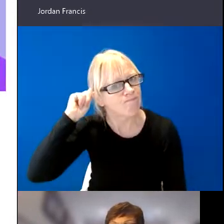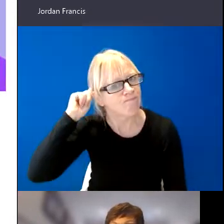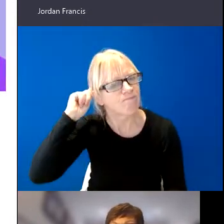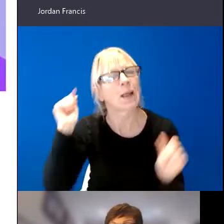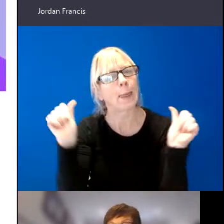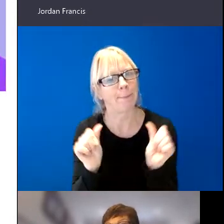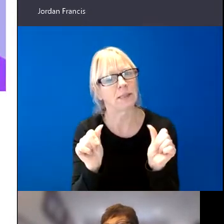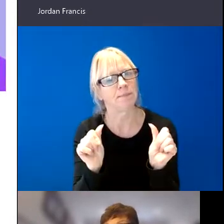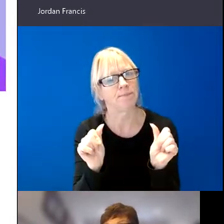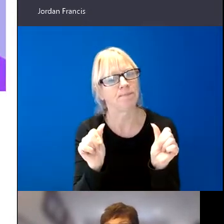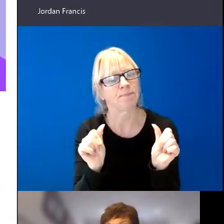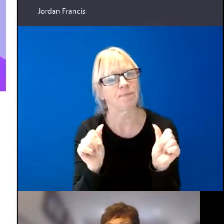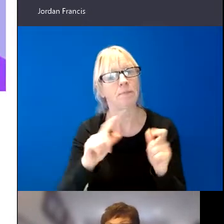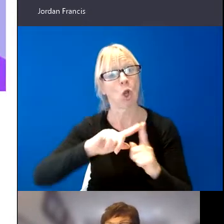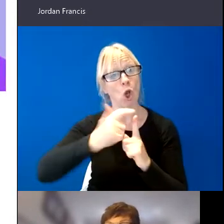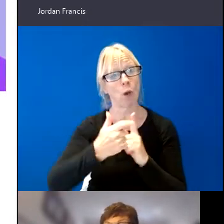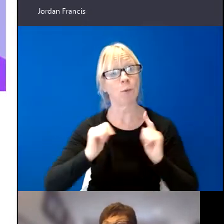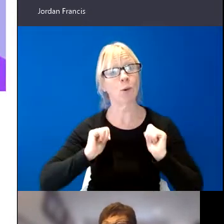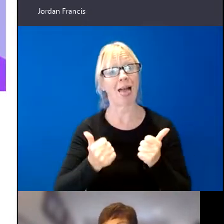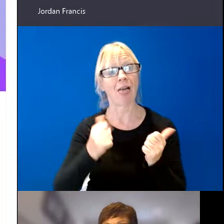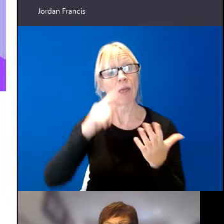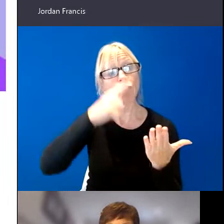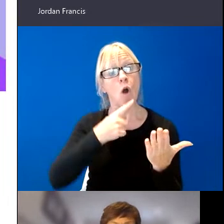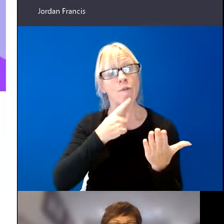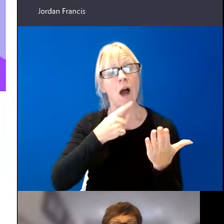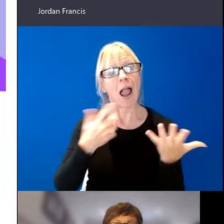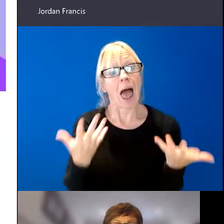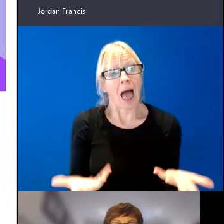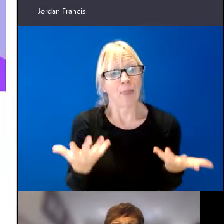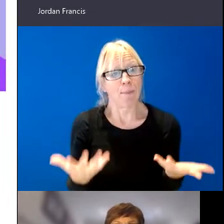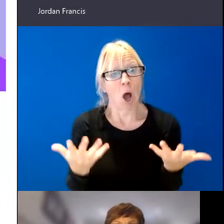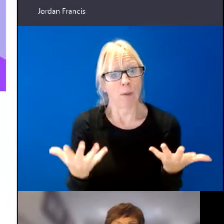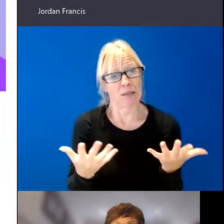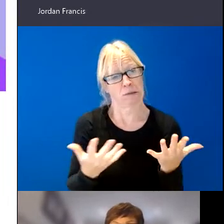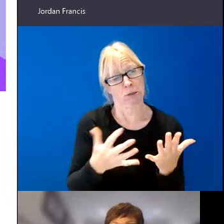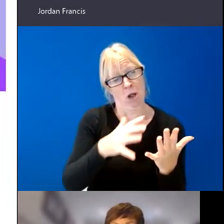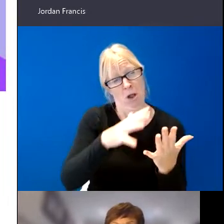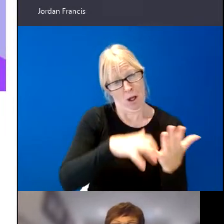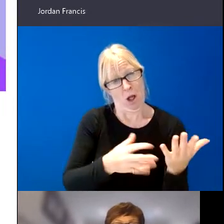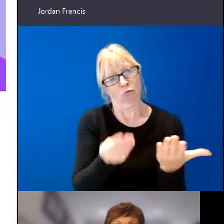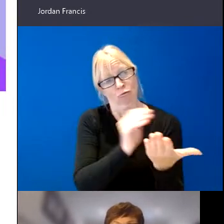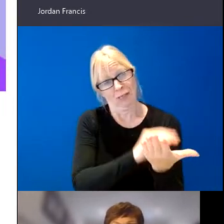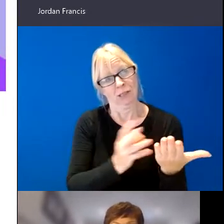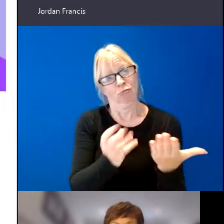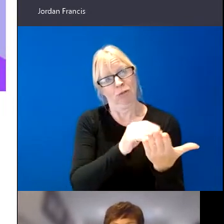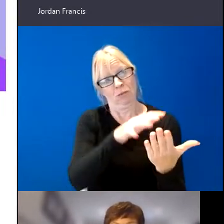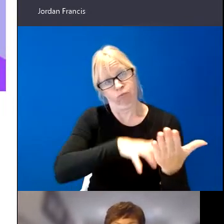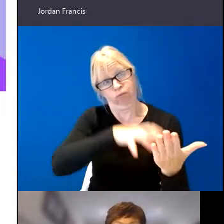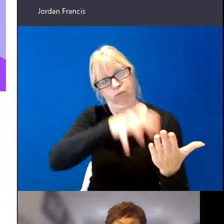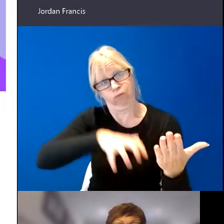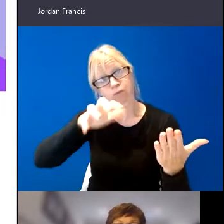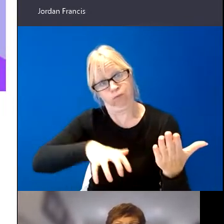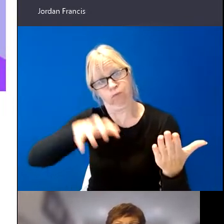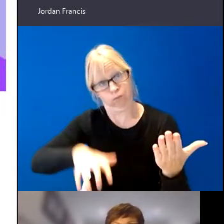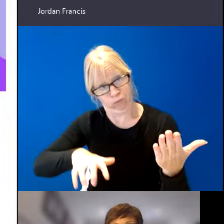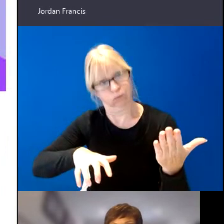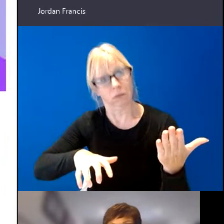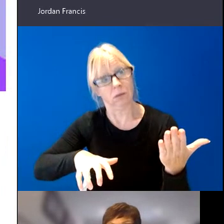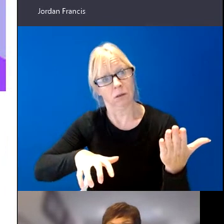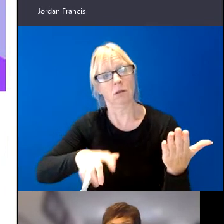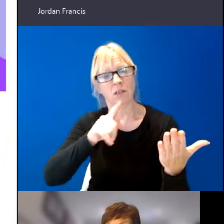So the community health profiles at the moment are quite a long written documents. So to accompany the written